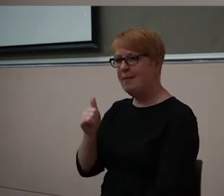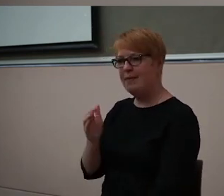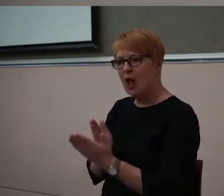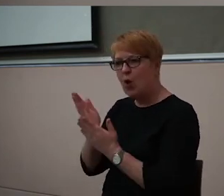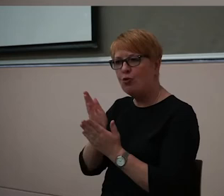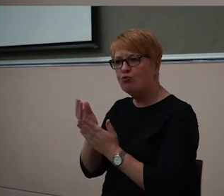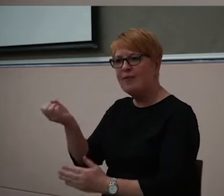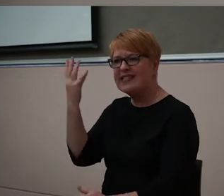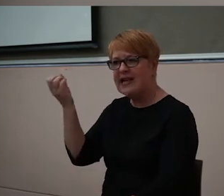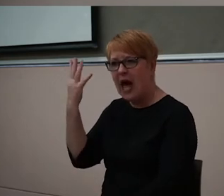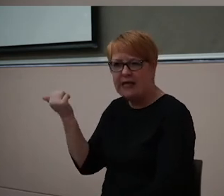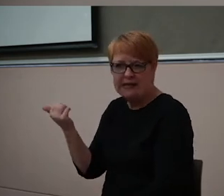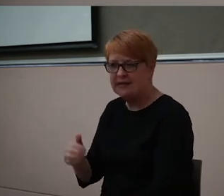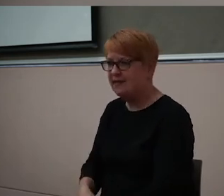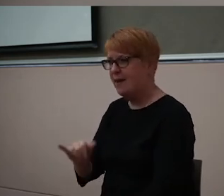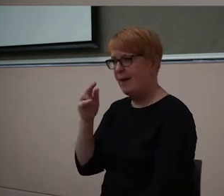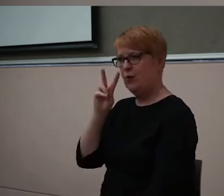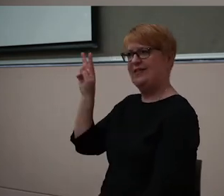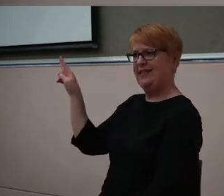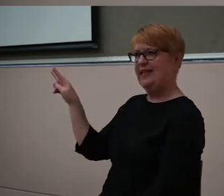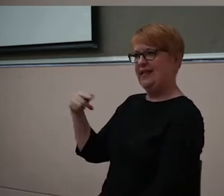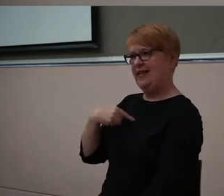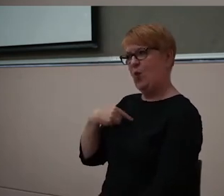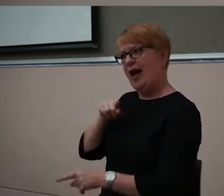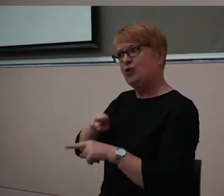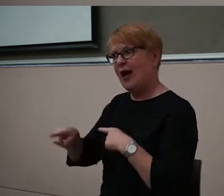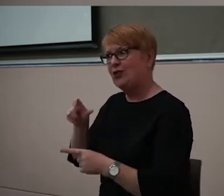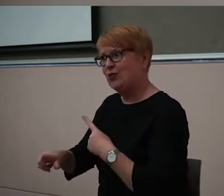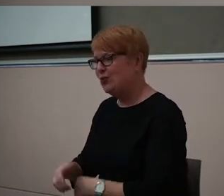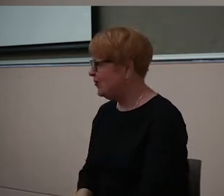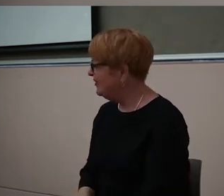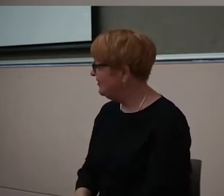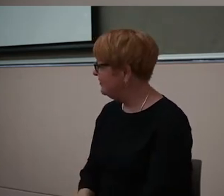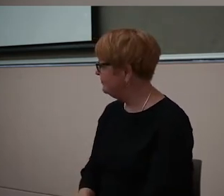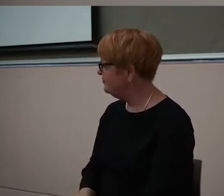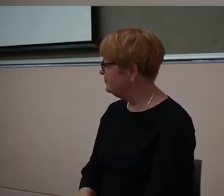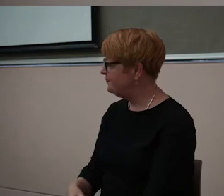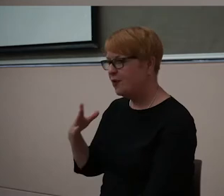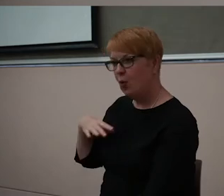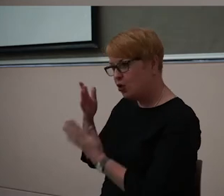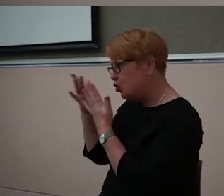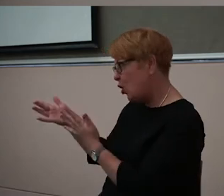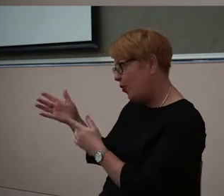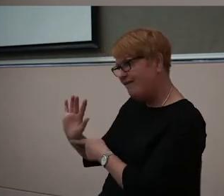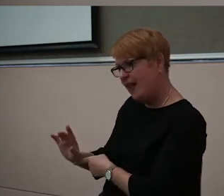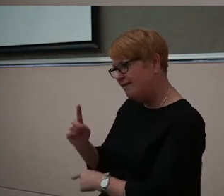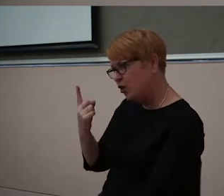met. So I'm fortunate, I'm part of the alumni of Constellations, which is Elizabeth Thed, is a